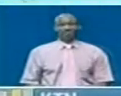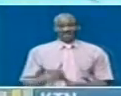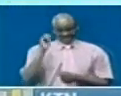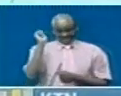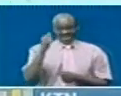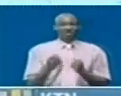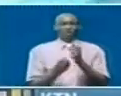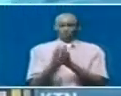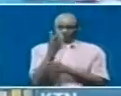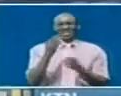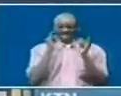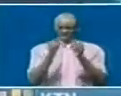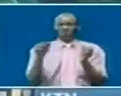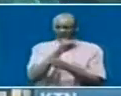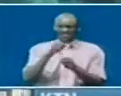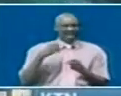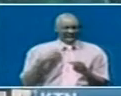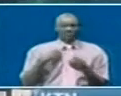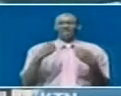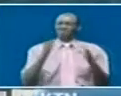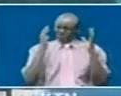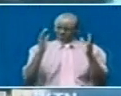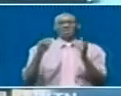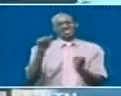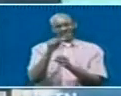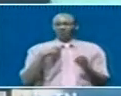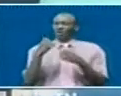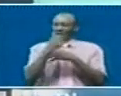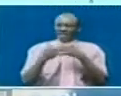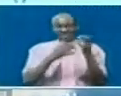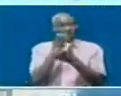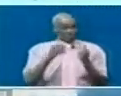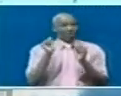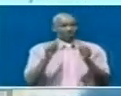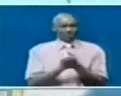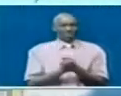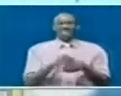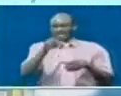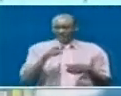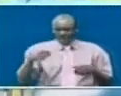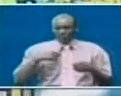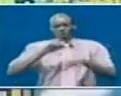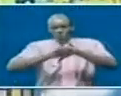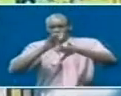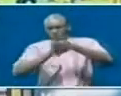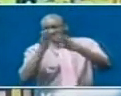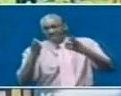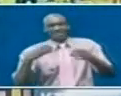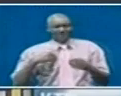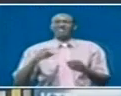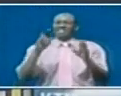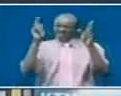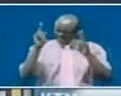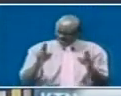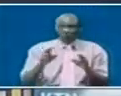Kenya's growing middle class has been credited as a huge driving force for the country's economy. Demand for the finer things in life has seen a host of